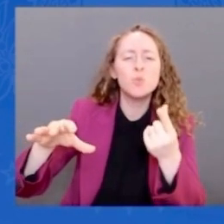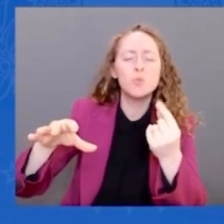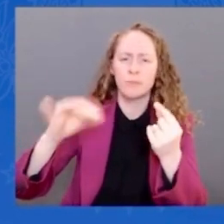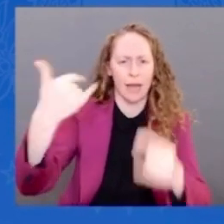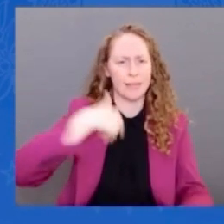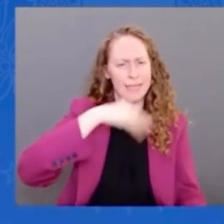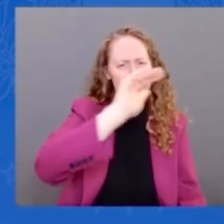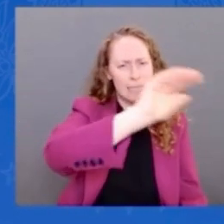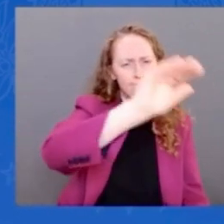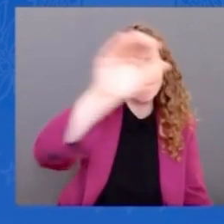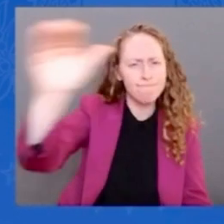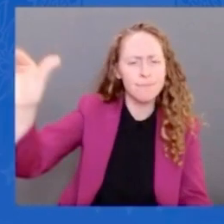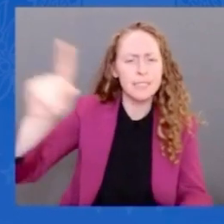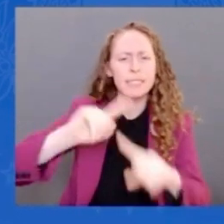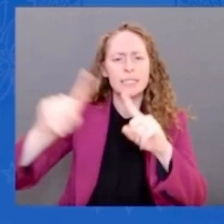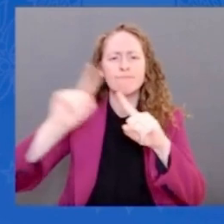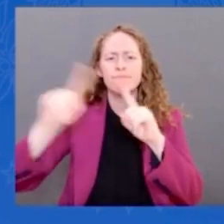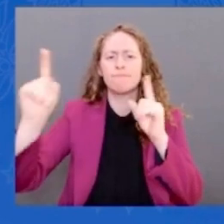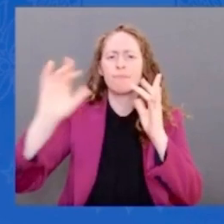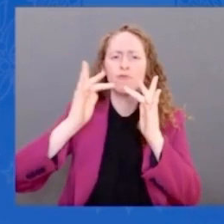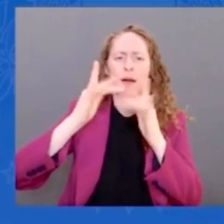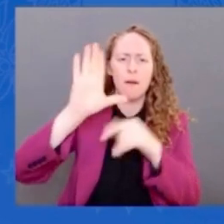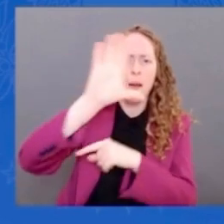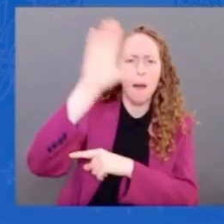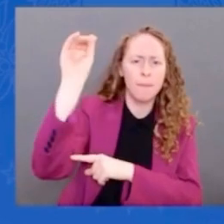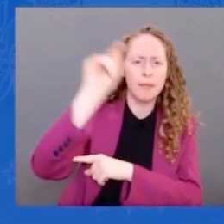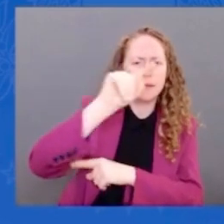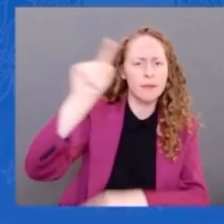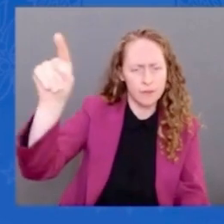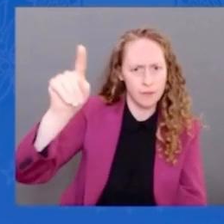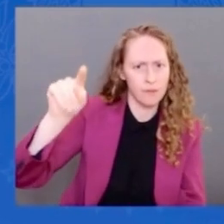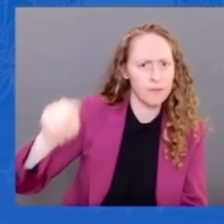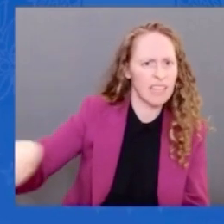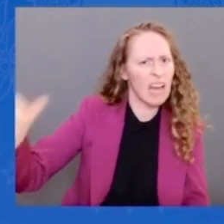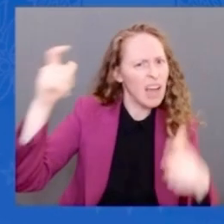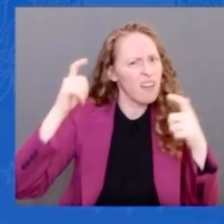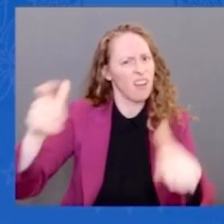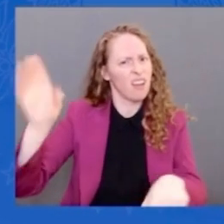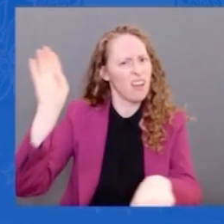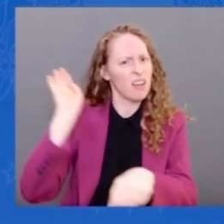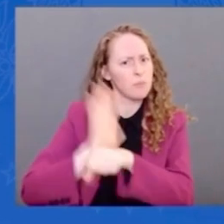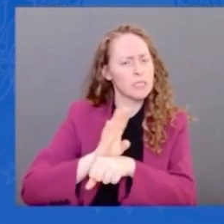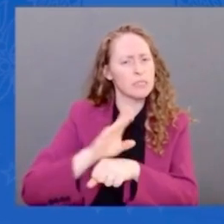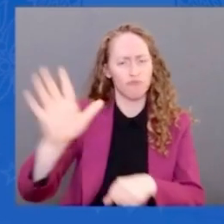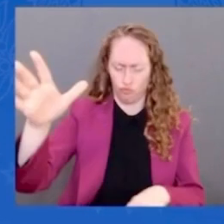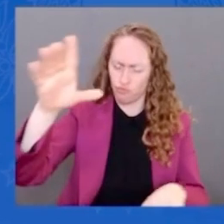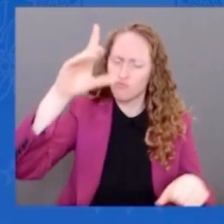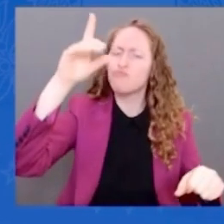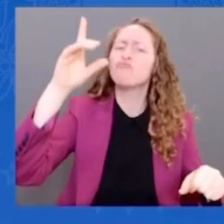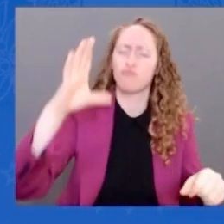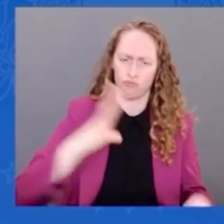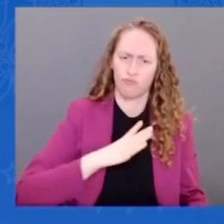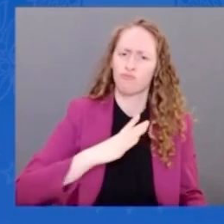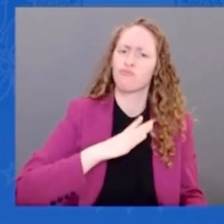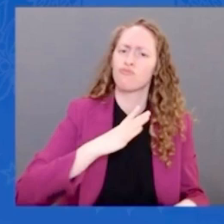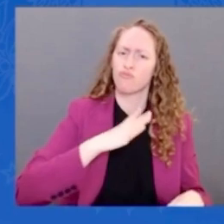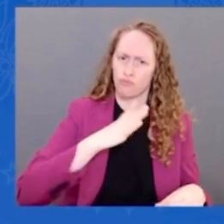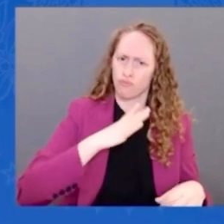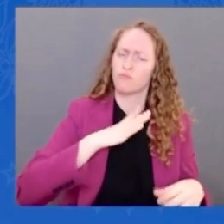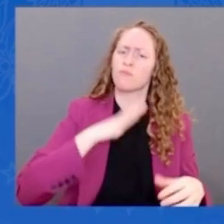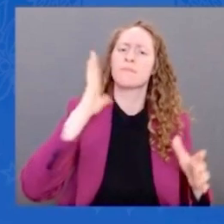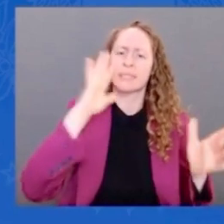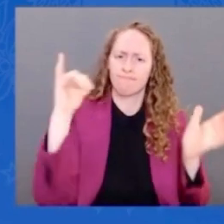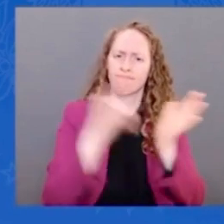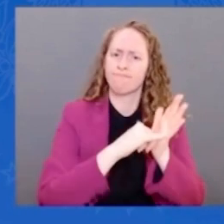business stepped up, urging them to cut their prices and raise their speeds. I'm trying to get others to do the same thing with inflation,